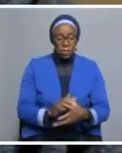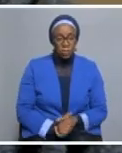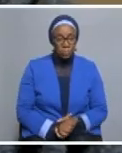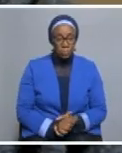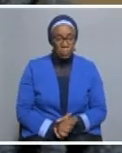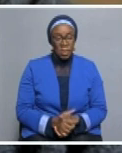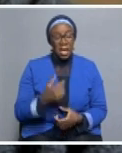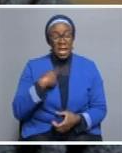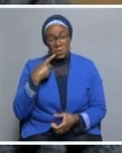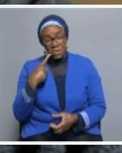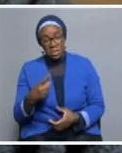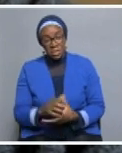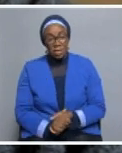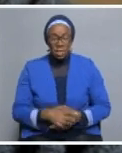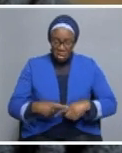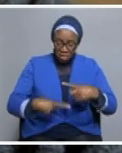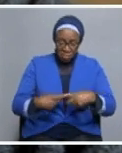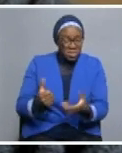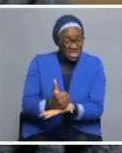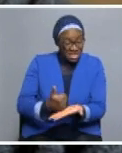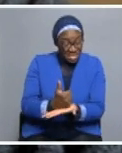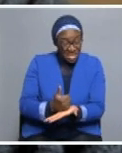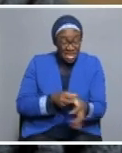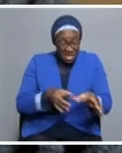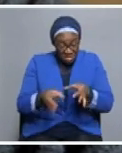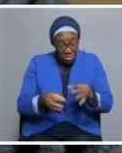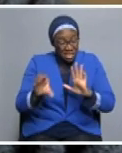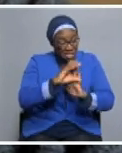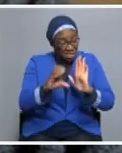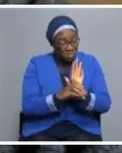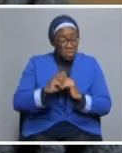was just sharing that the process is clearly defined in the Constitution.